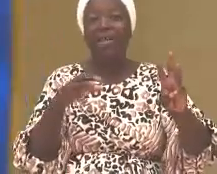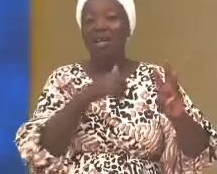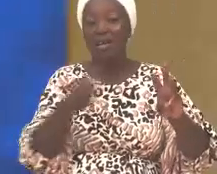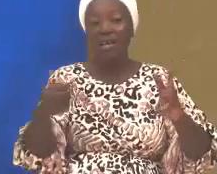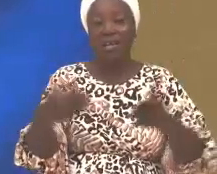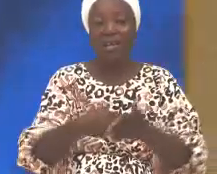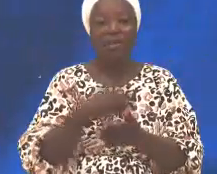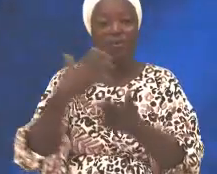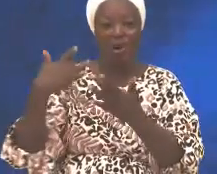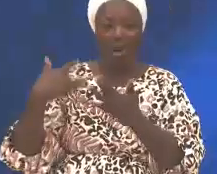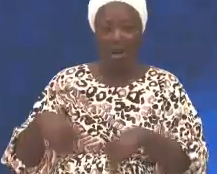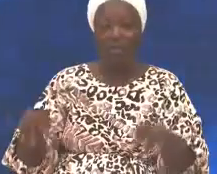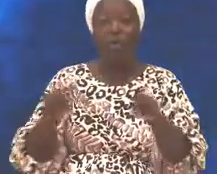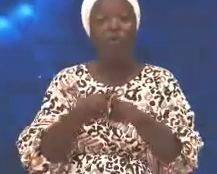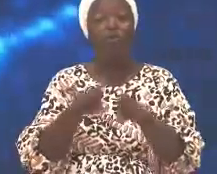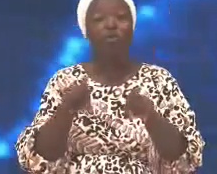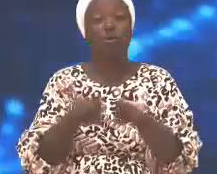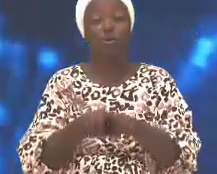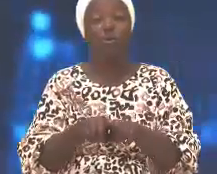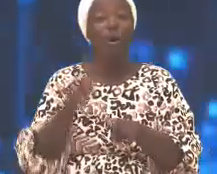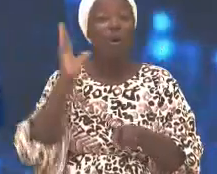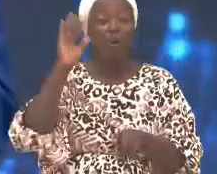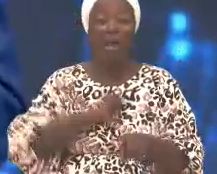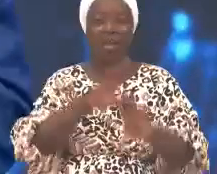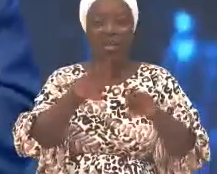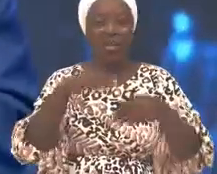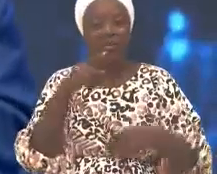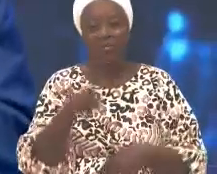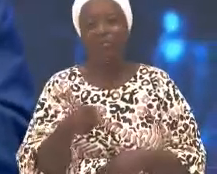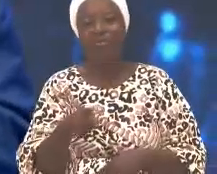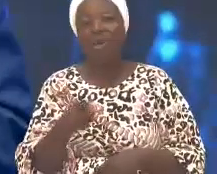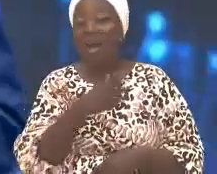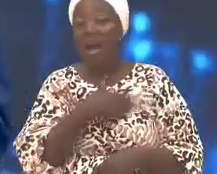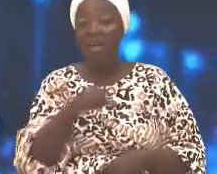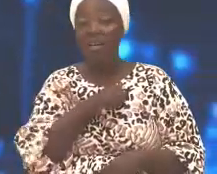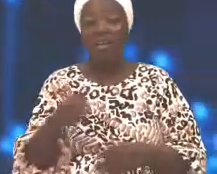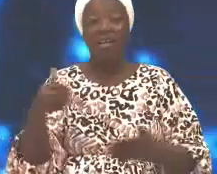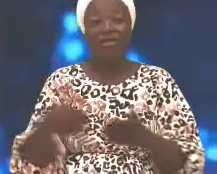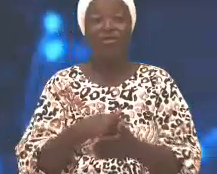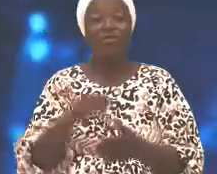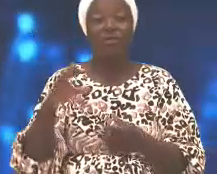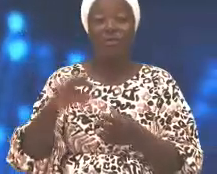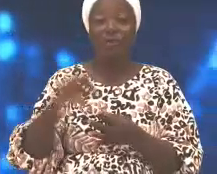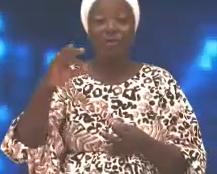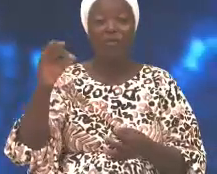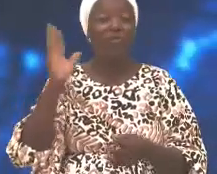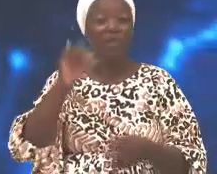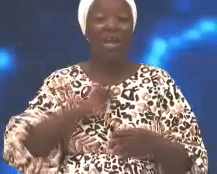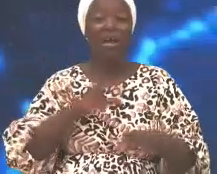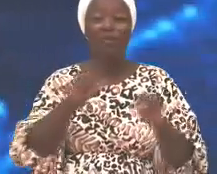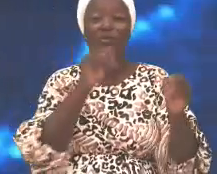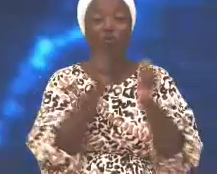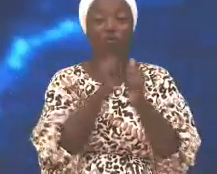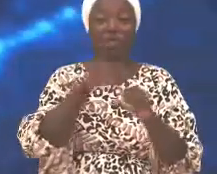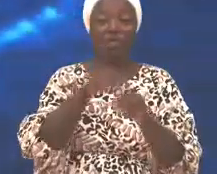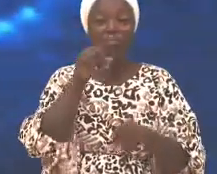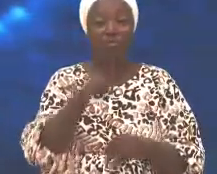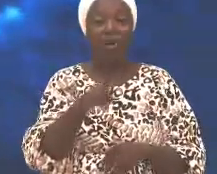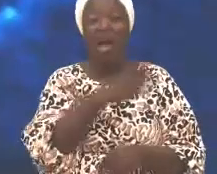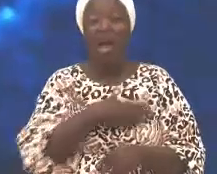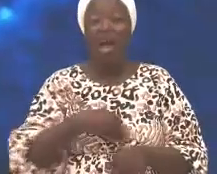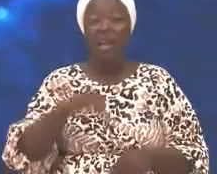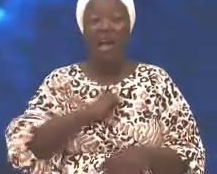heart also will I give you, and a new spirit will I put within you, and I will take, look